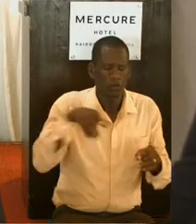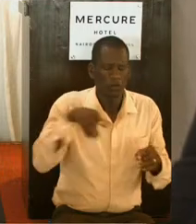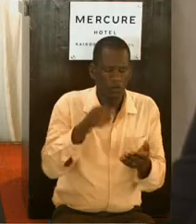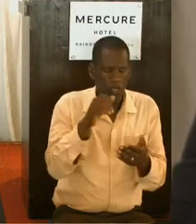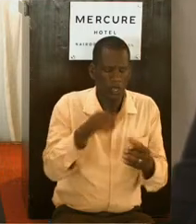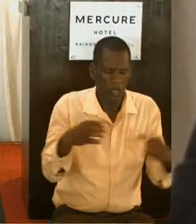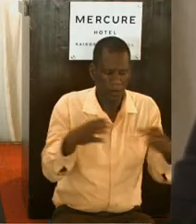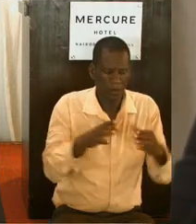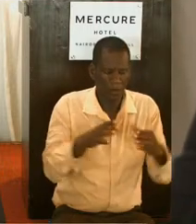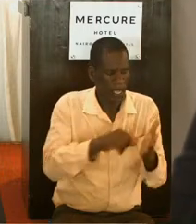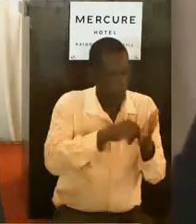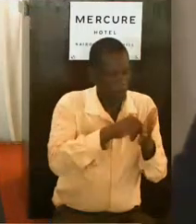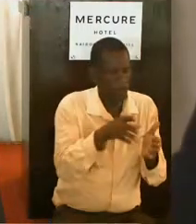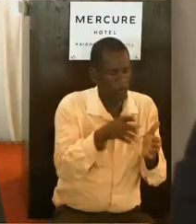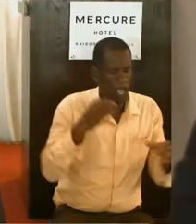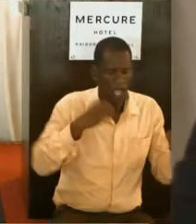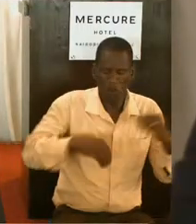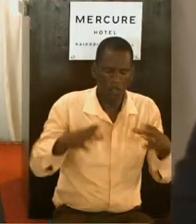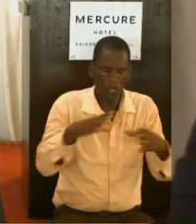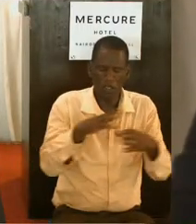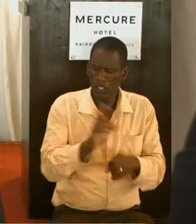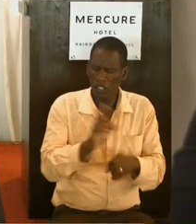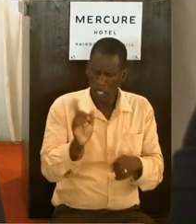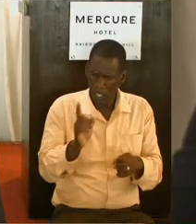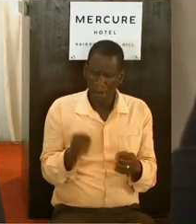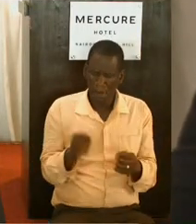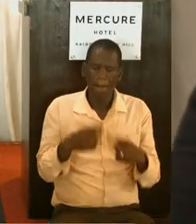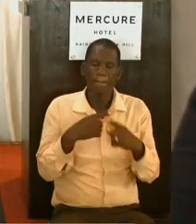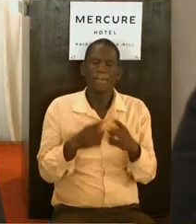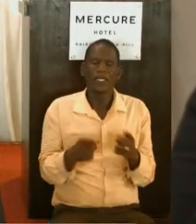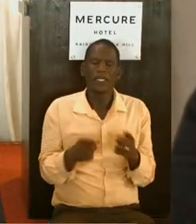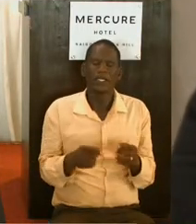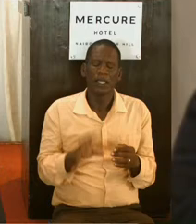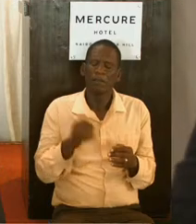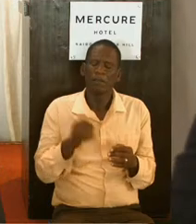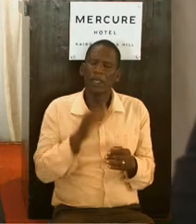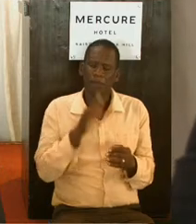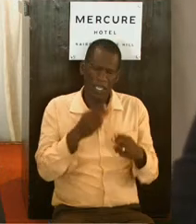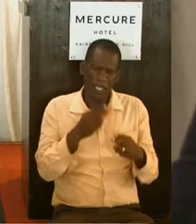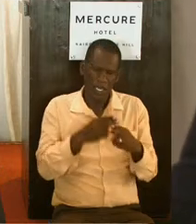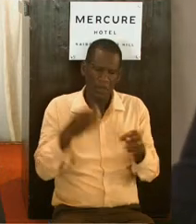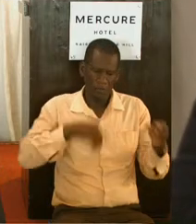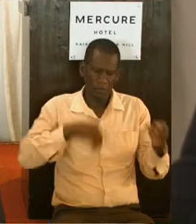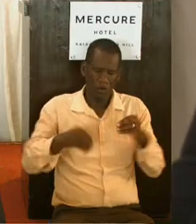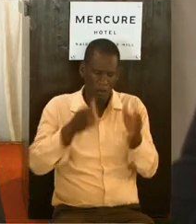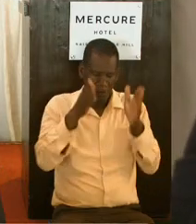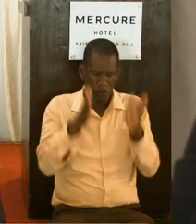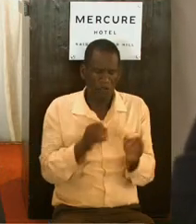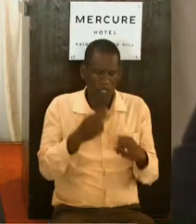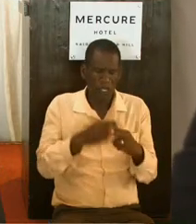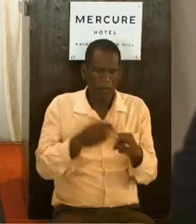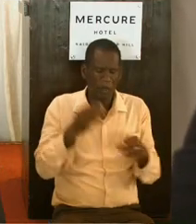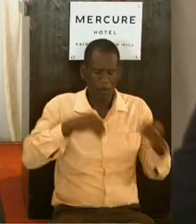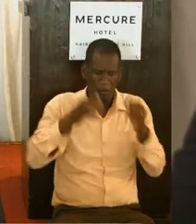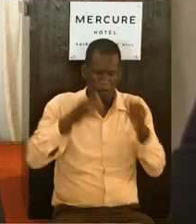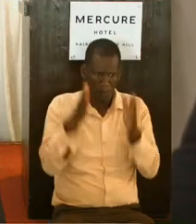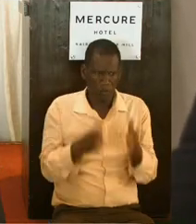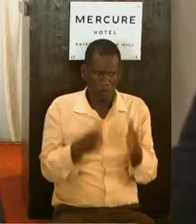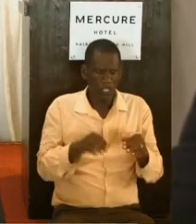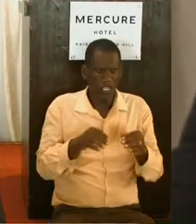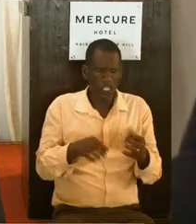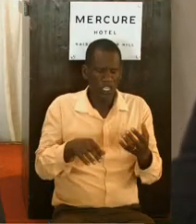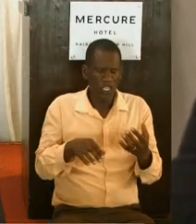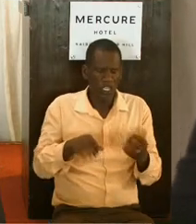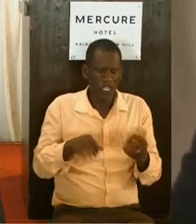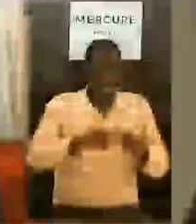and brand you a corrupt organization but just by being named as a corrupt person it attains your